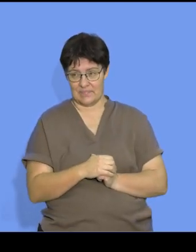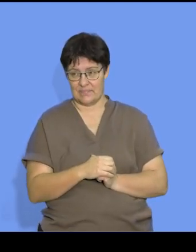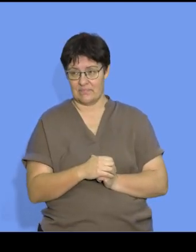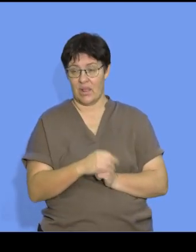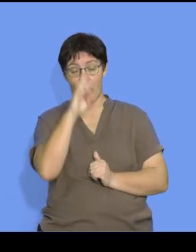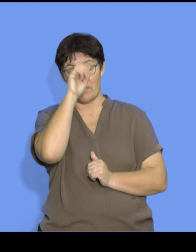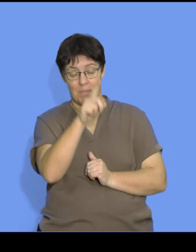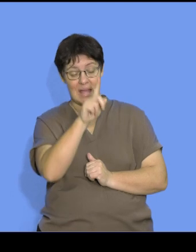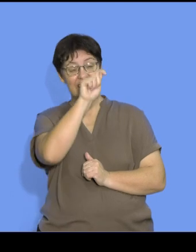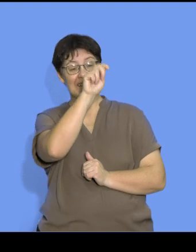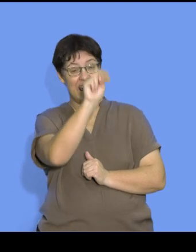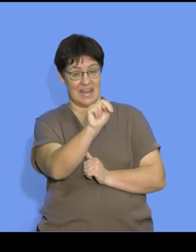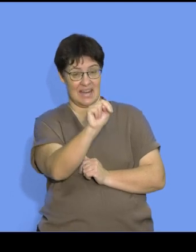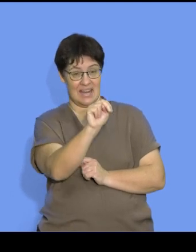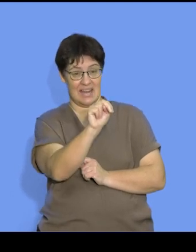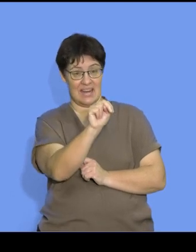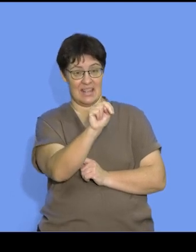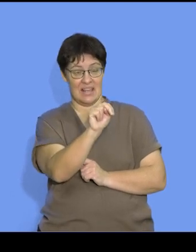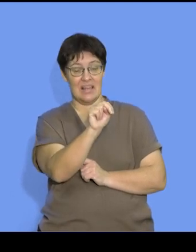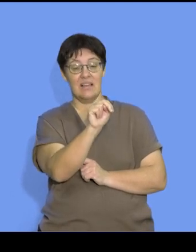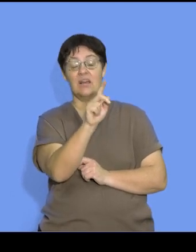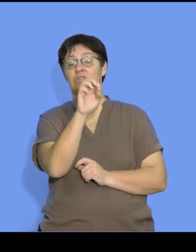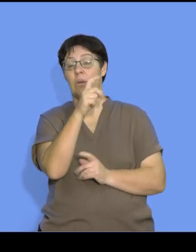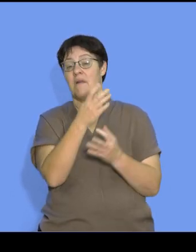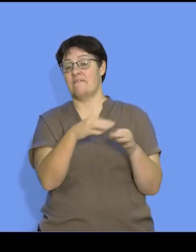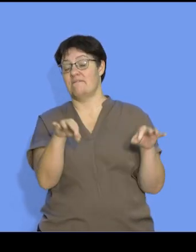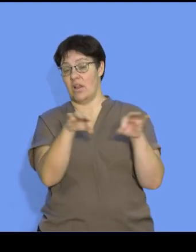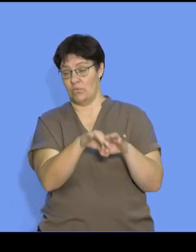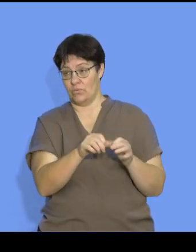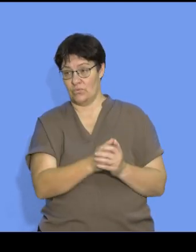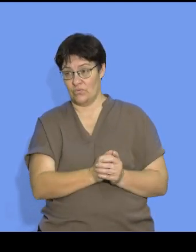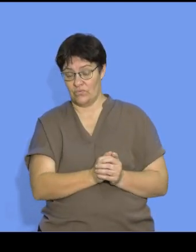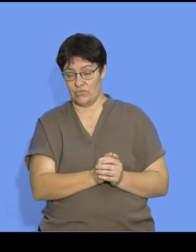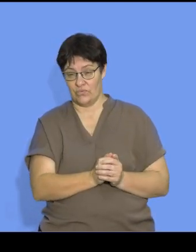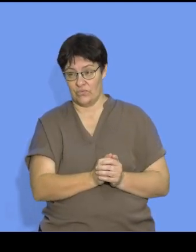reminder, Tn is the term value